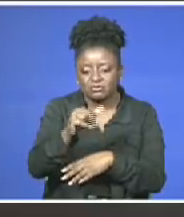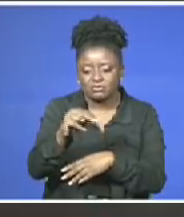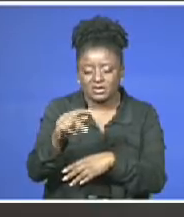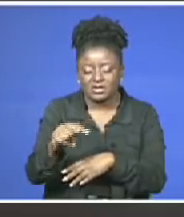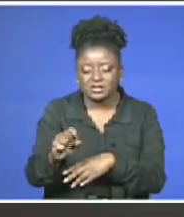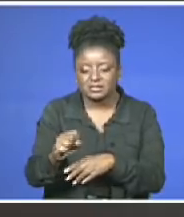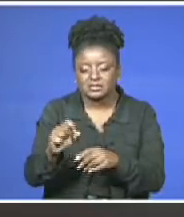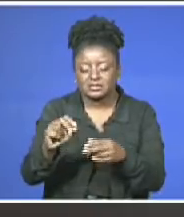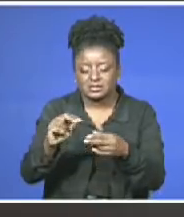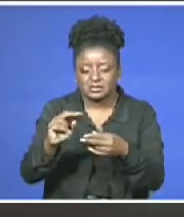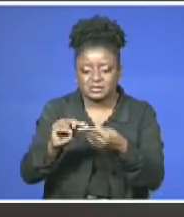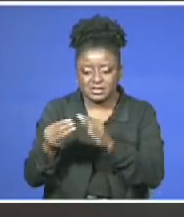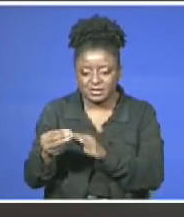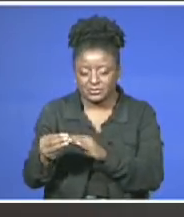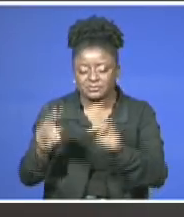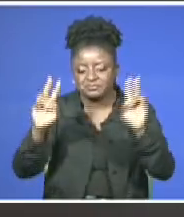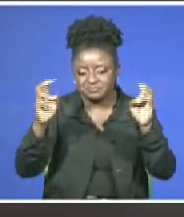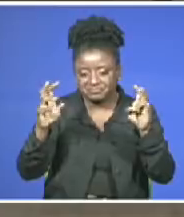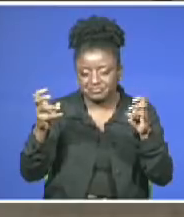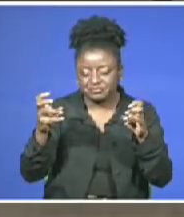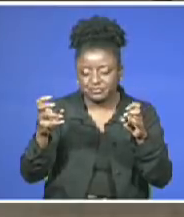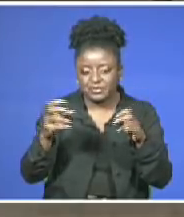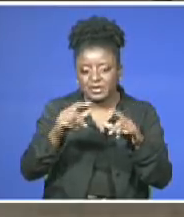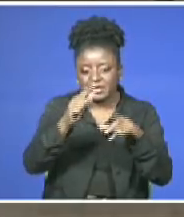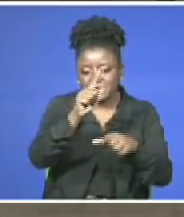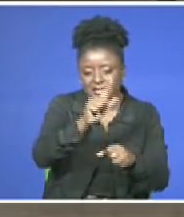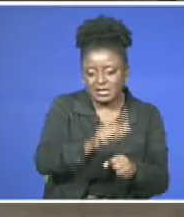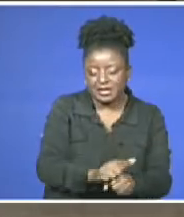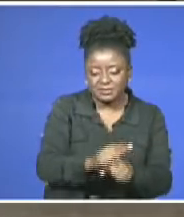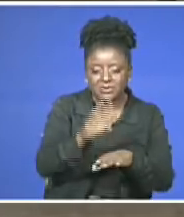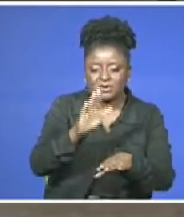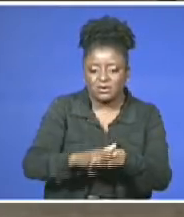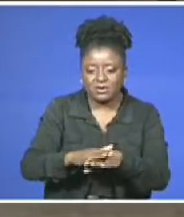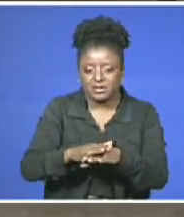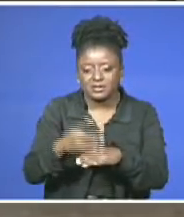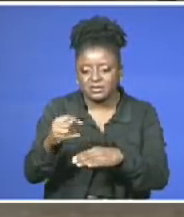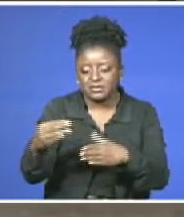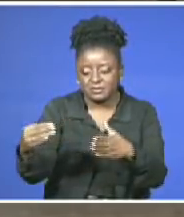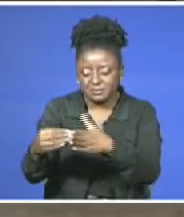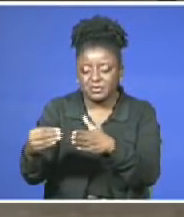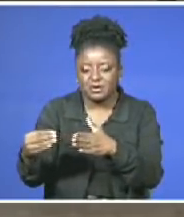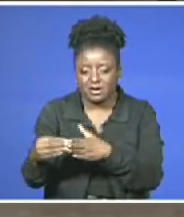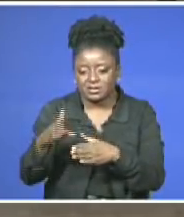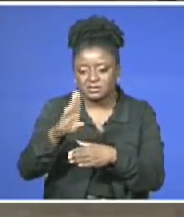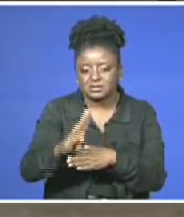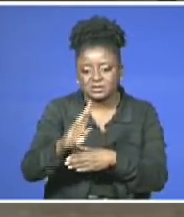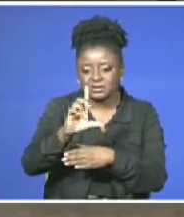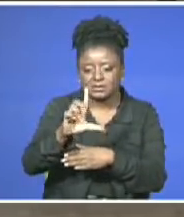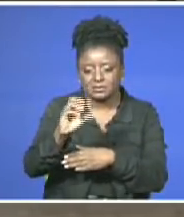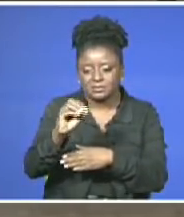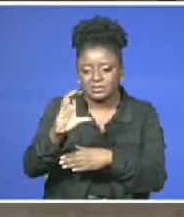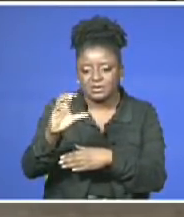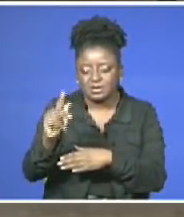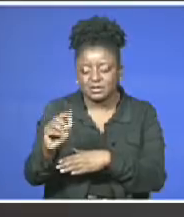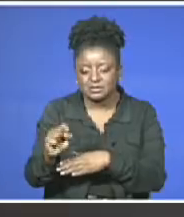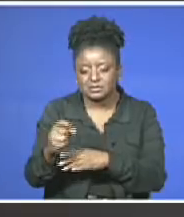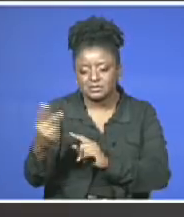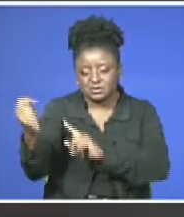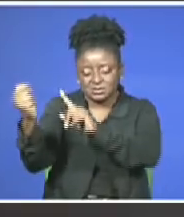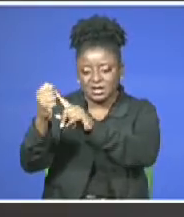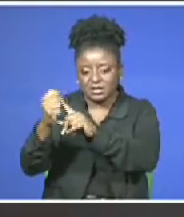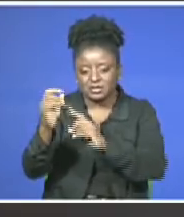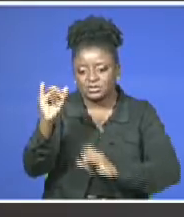The Labor on the Blocks initiative targets job seekers who may have given up on finding